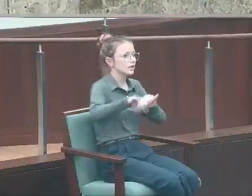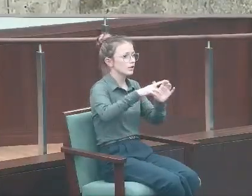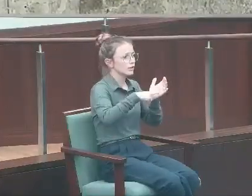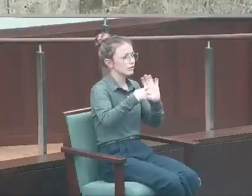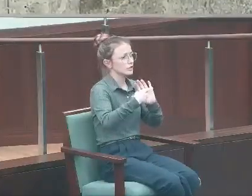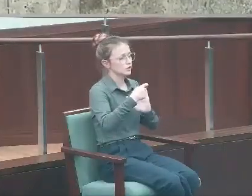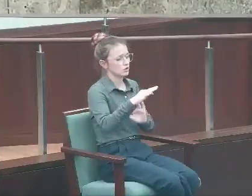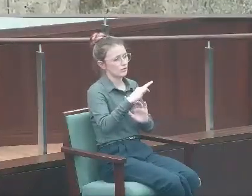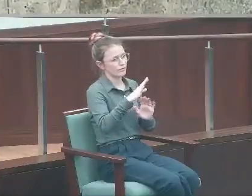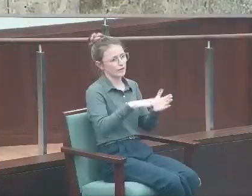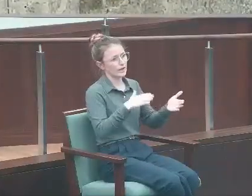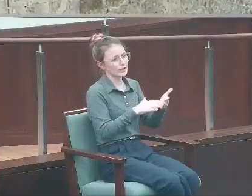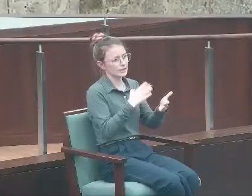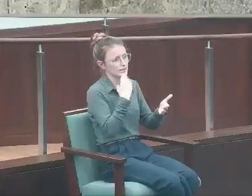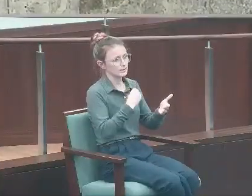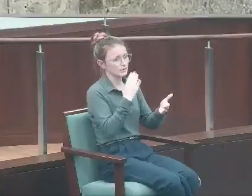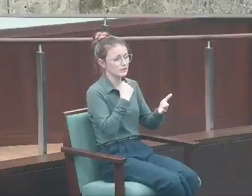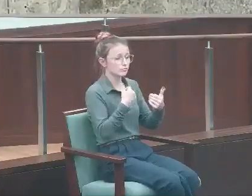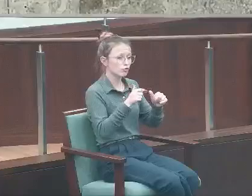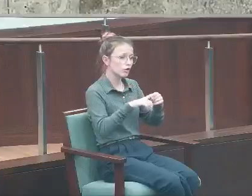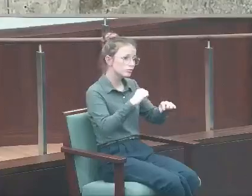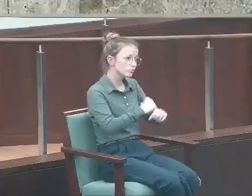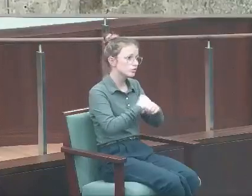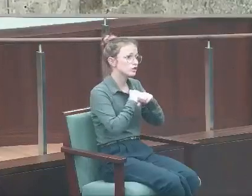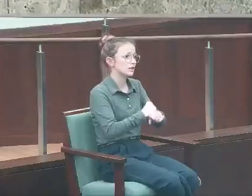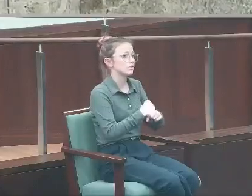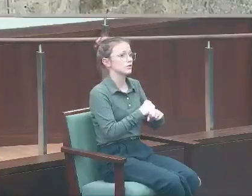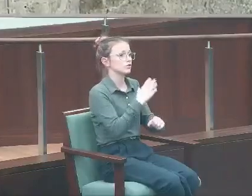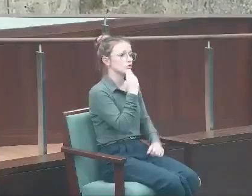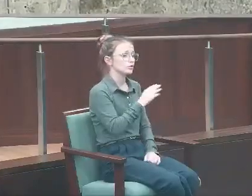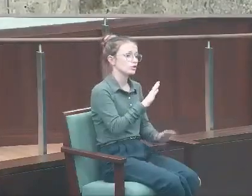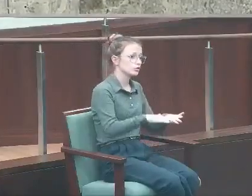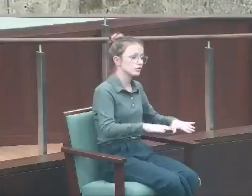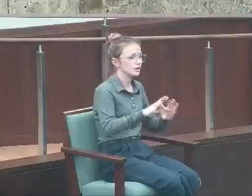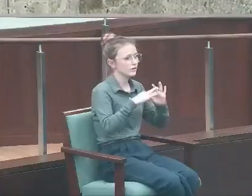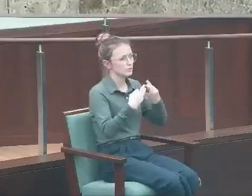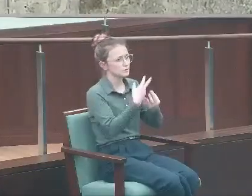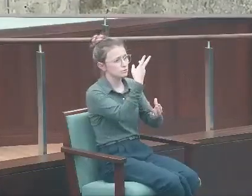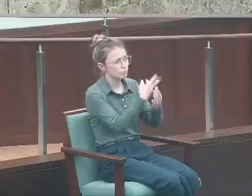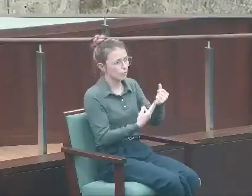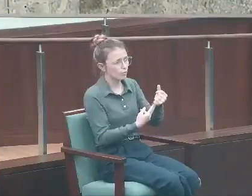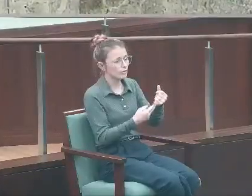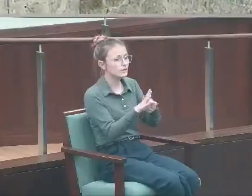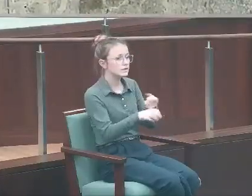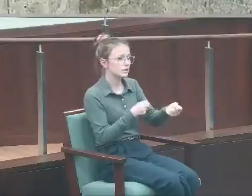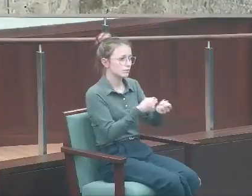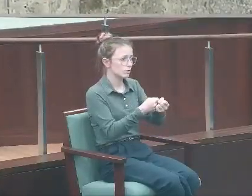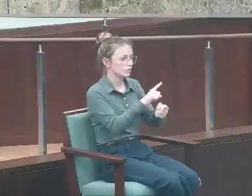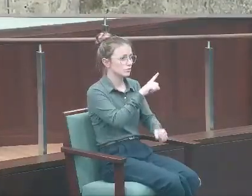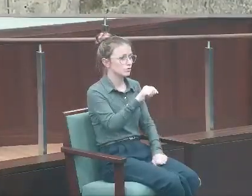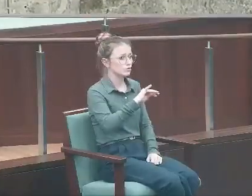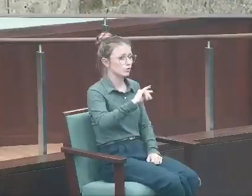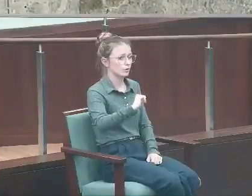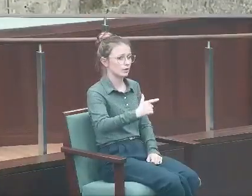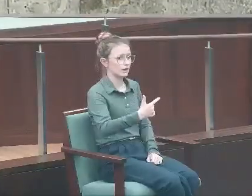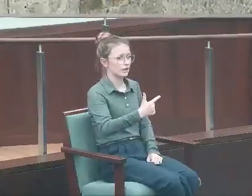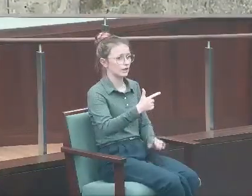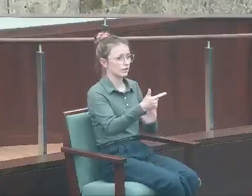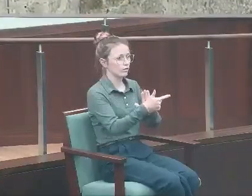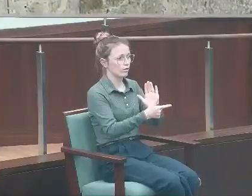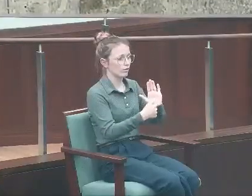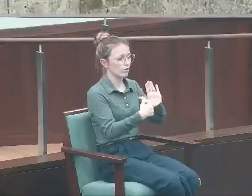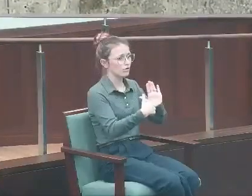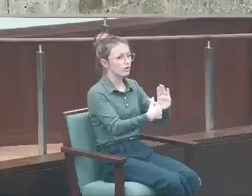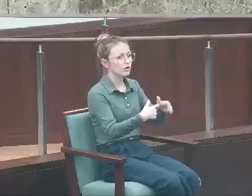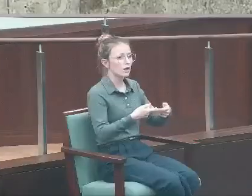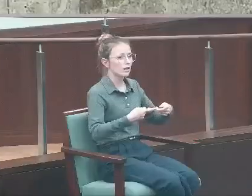antisemitism to protect Jewish children and families. He sponsored the zoning text amendment that allowed Bikur Cholim